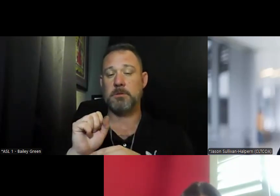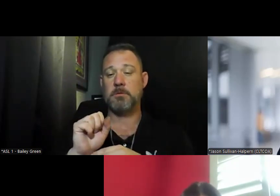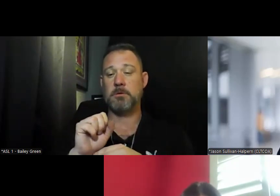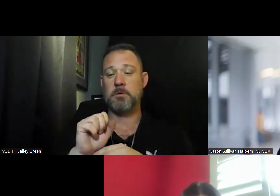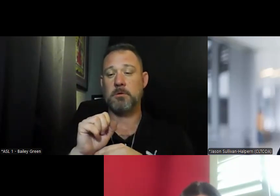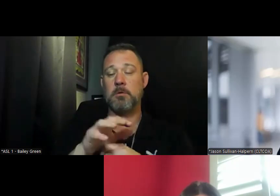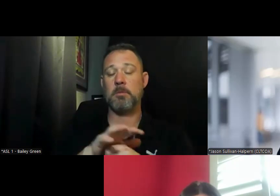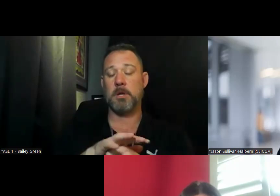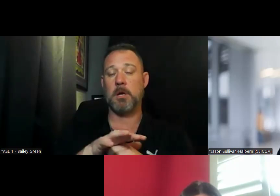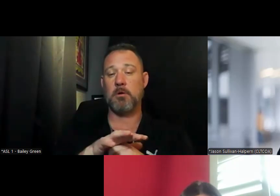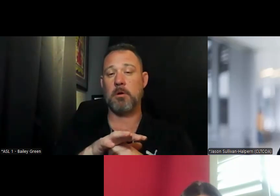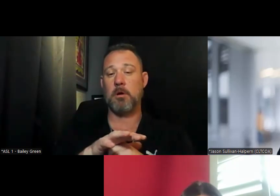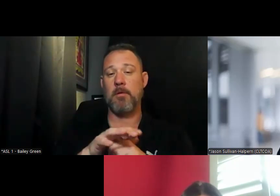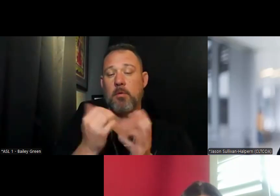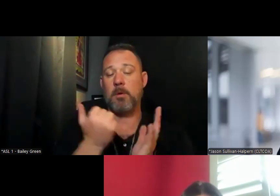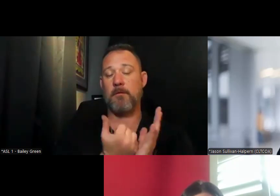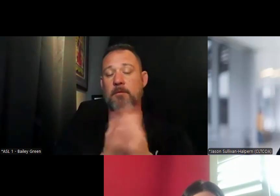that would be helpful.